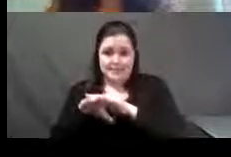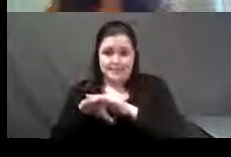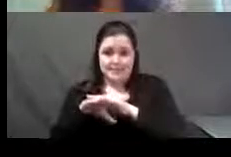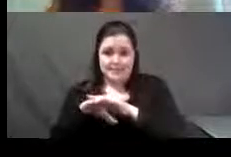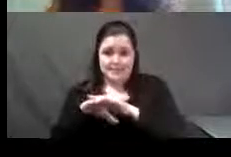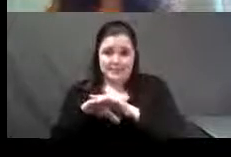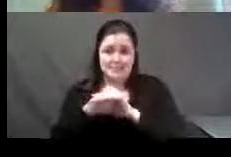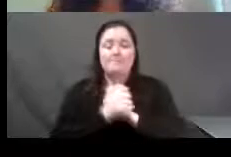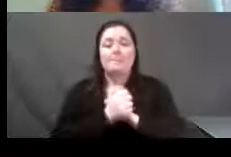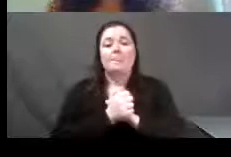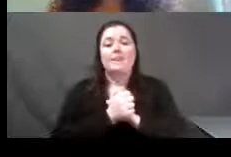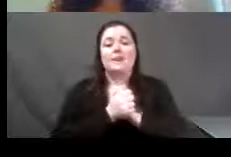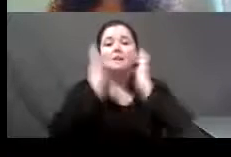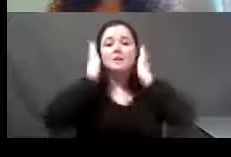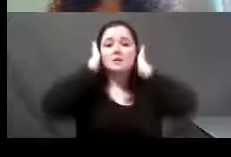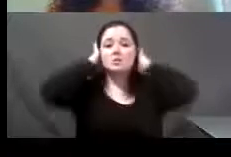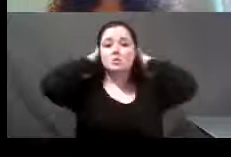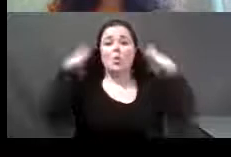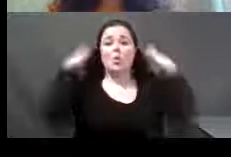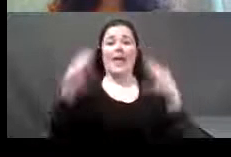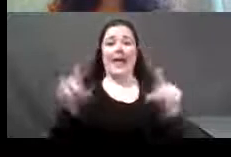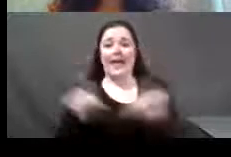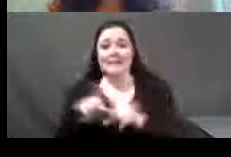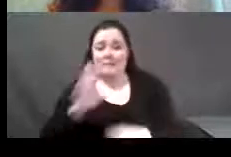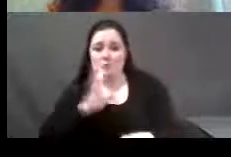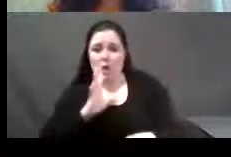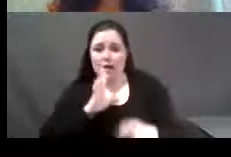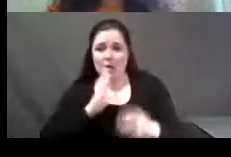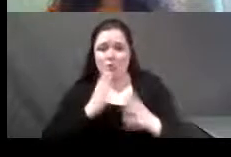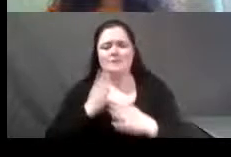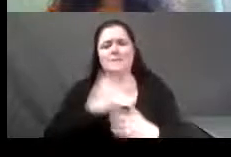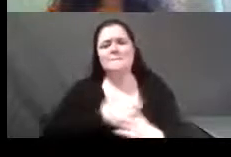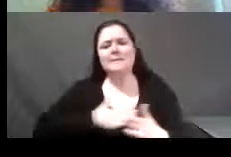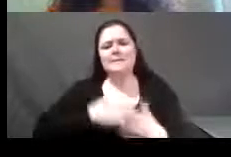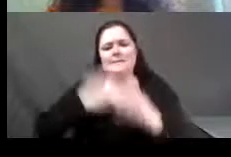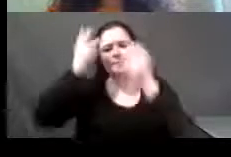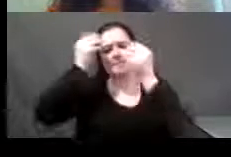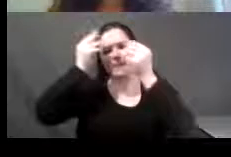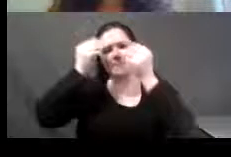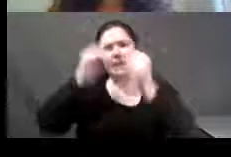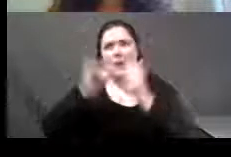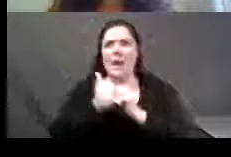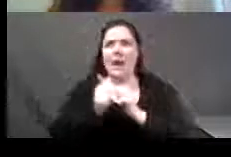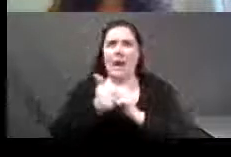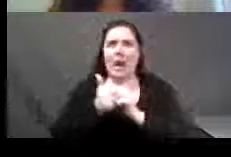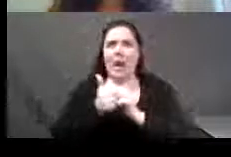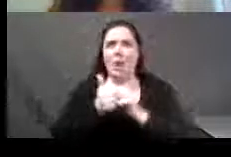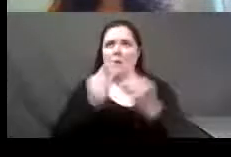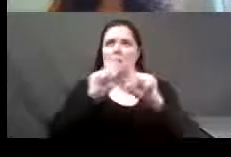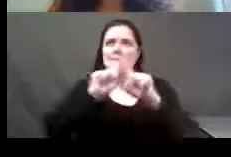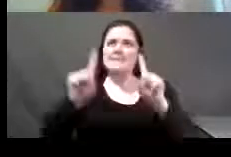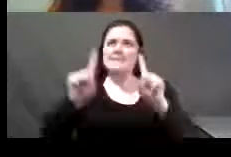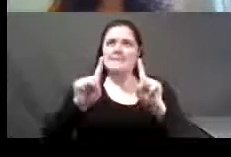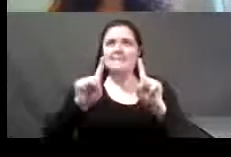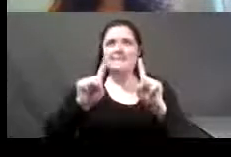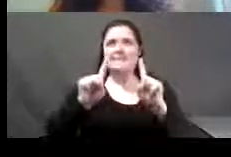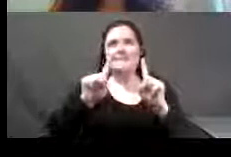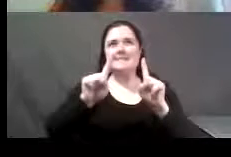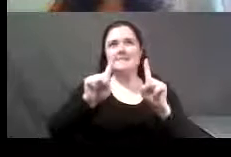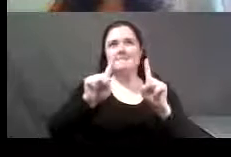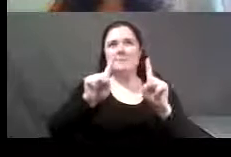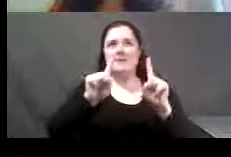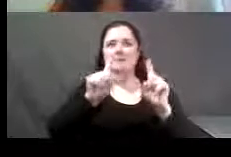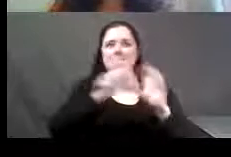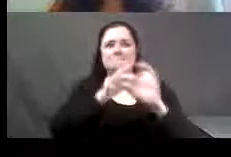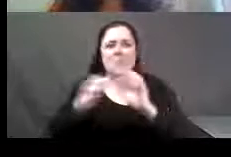So as I'm talking through these things, please think about how different ties to power and privilege play